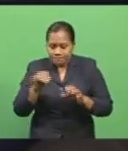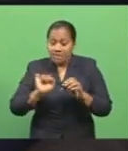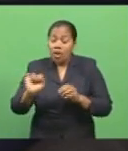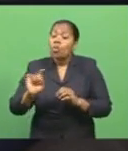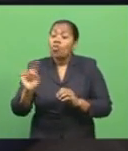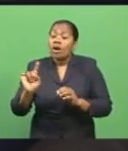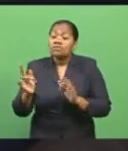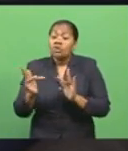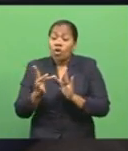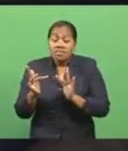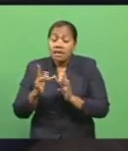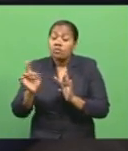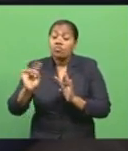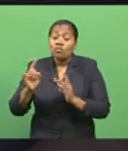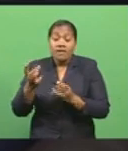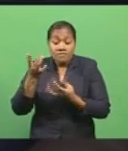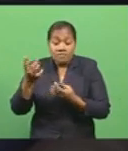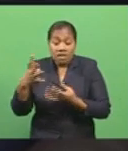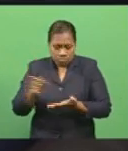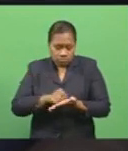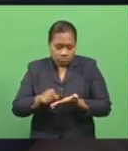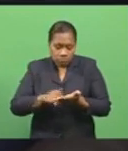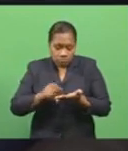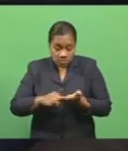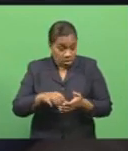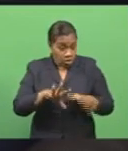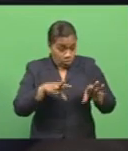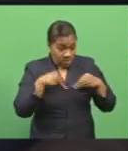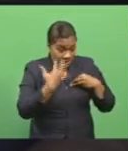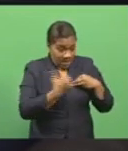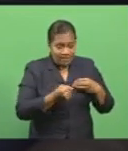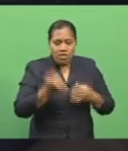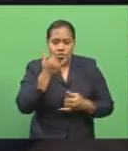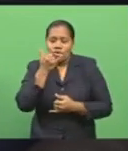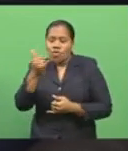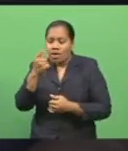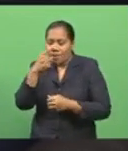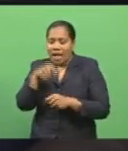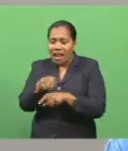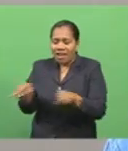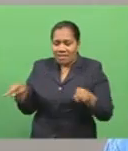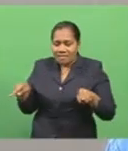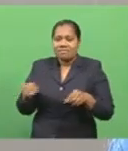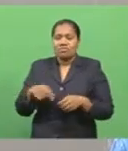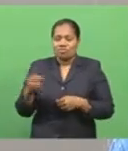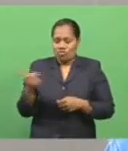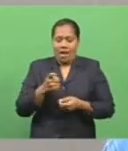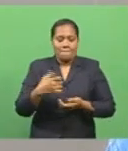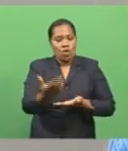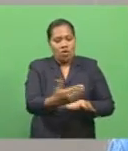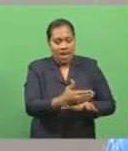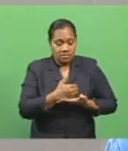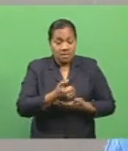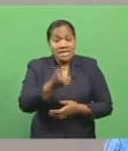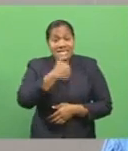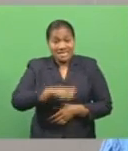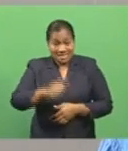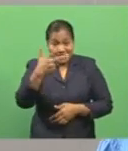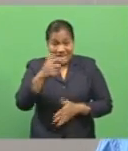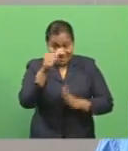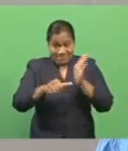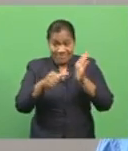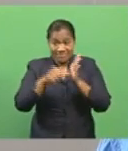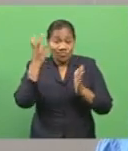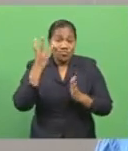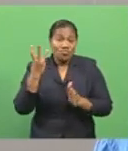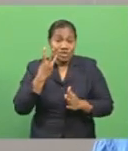person, and then we'll give a call to them, and then they can come and collect the seats. 68-year-old Rosa Yalayala